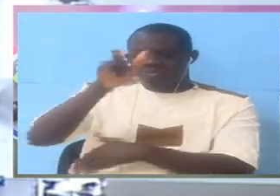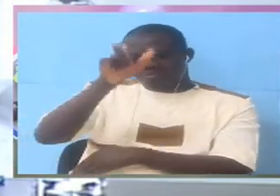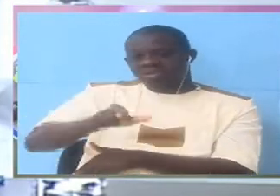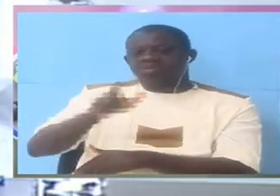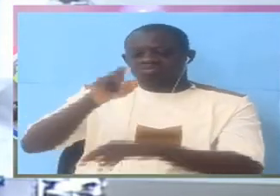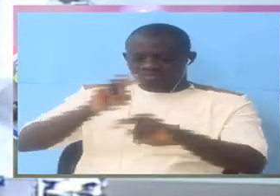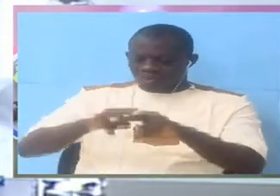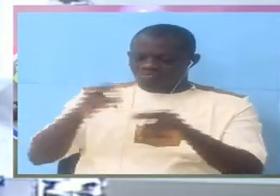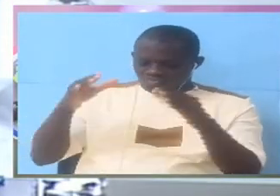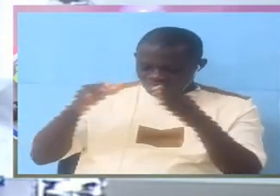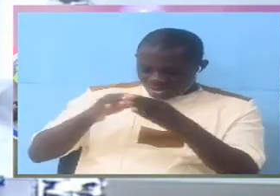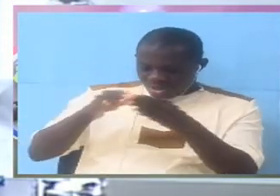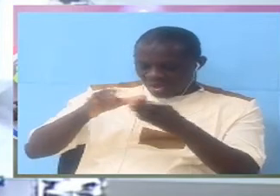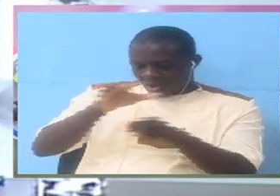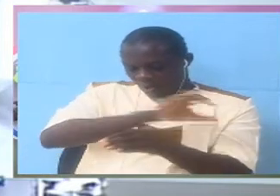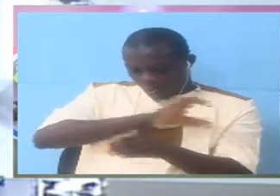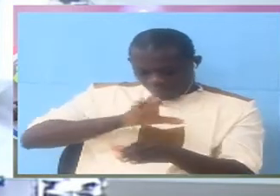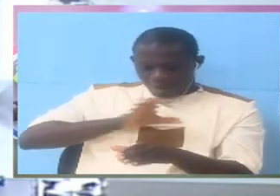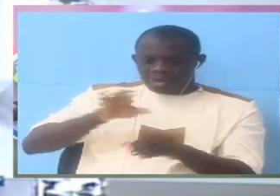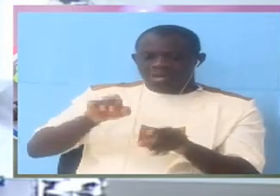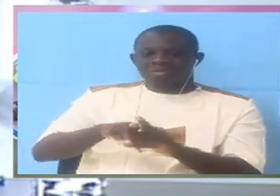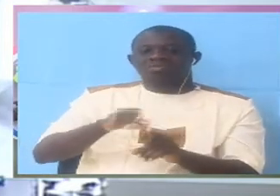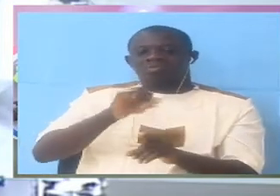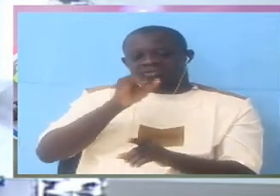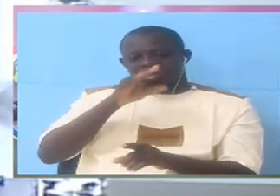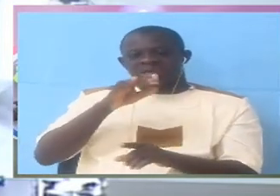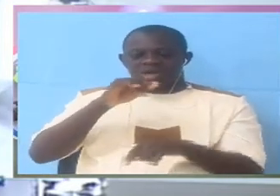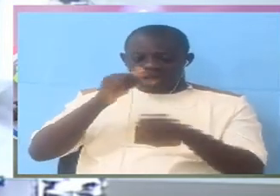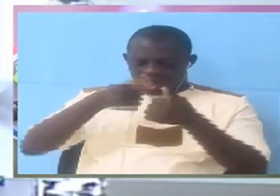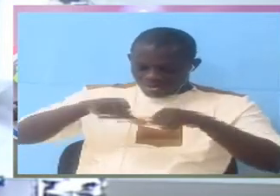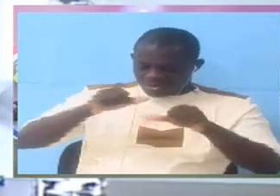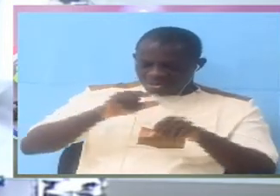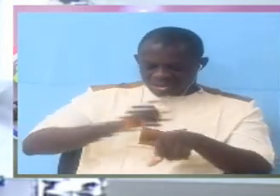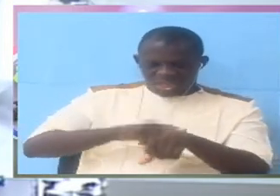This was on or about 9, 10 in the evening.